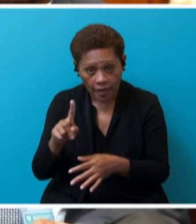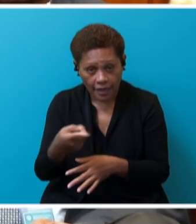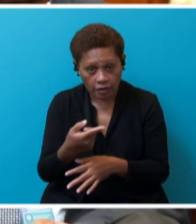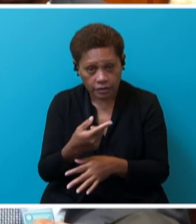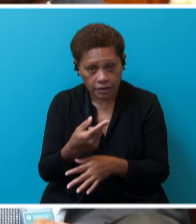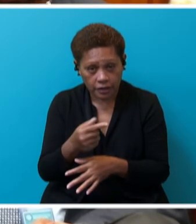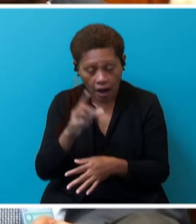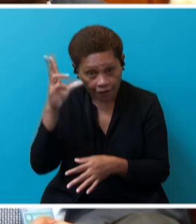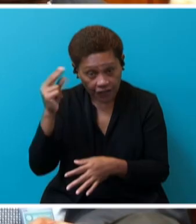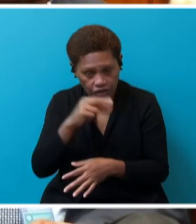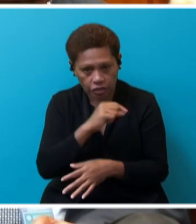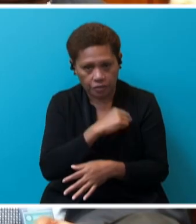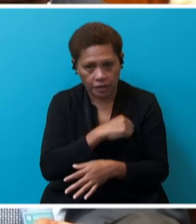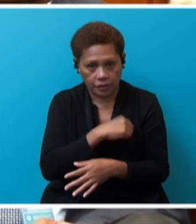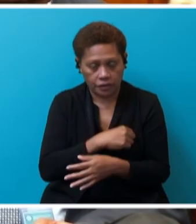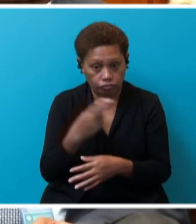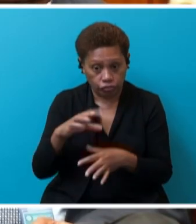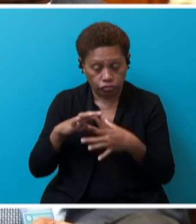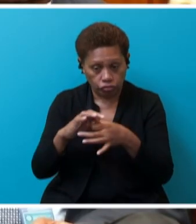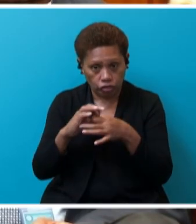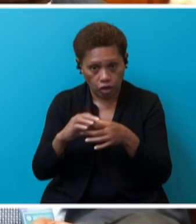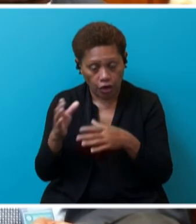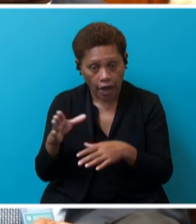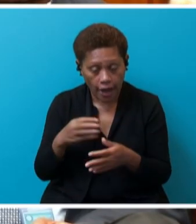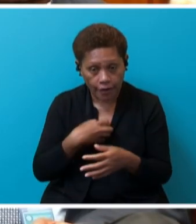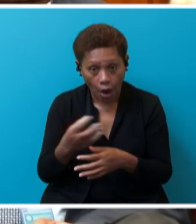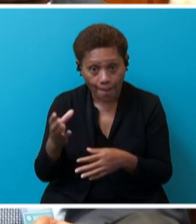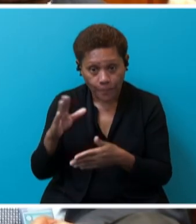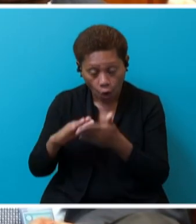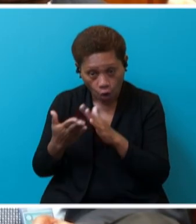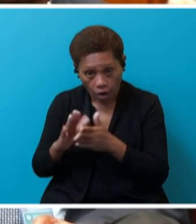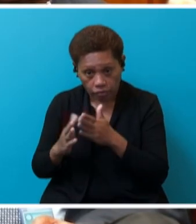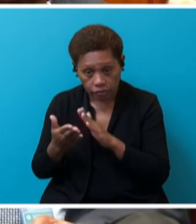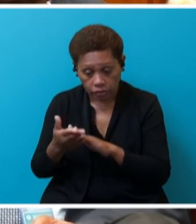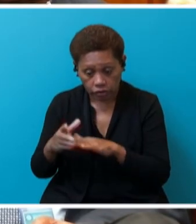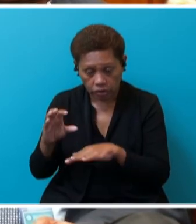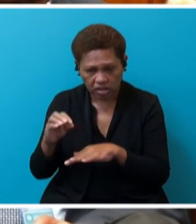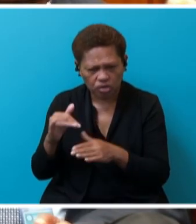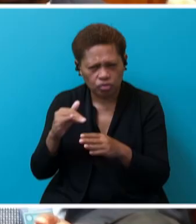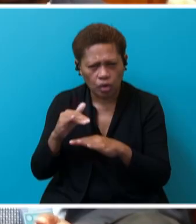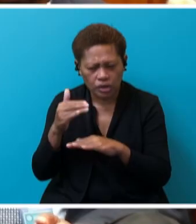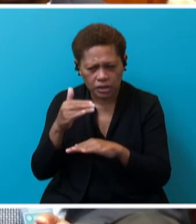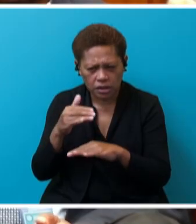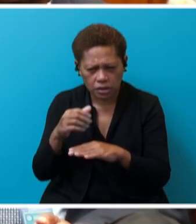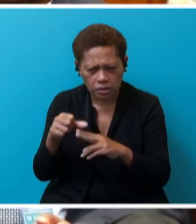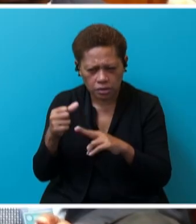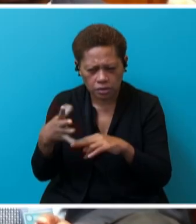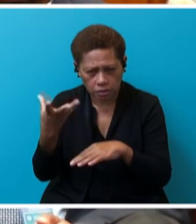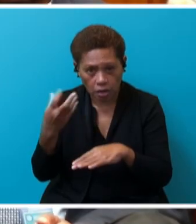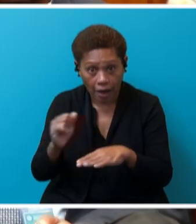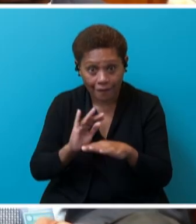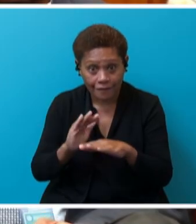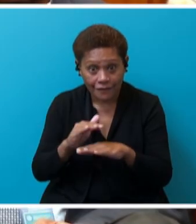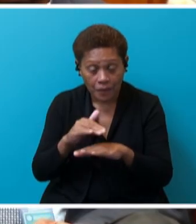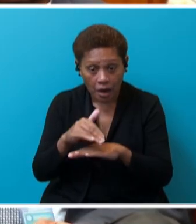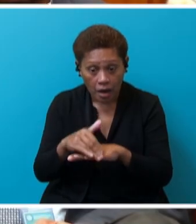demonstrate WEF's effort to connect more communities and expand the boundaries of coverage. Alongside the major developments, the Sawani